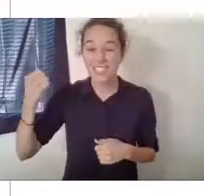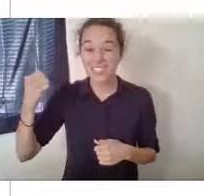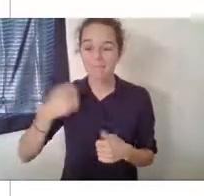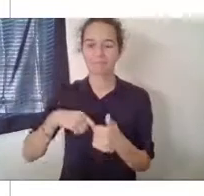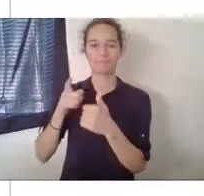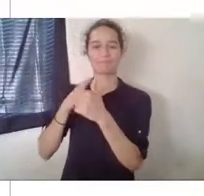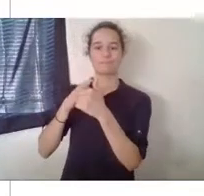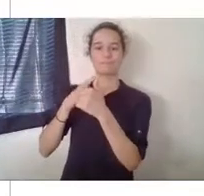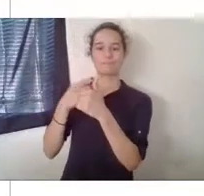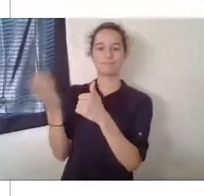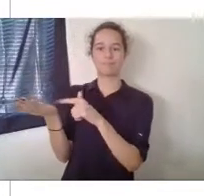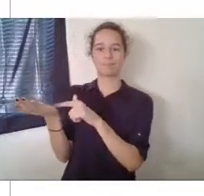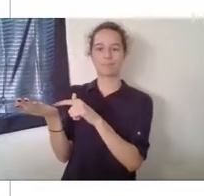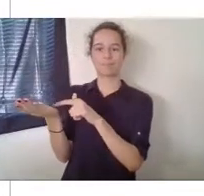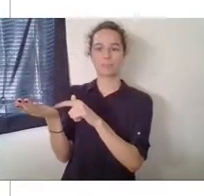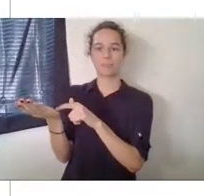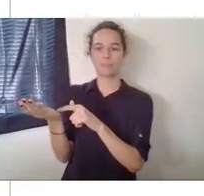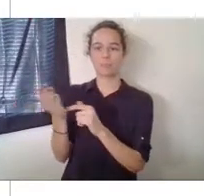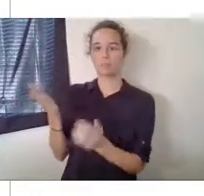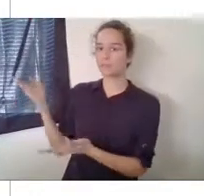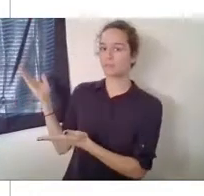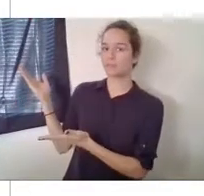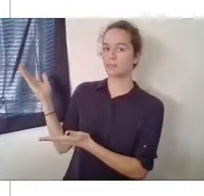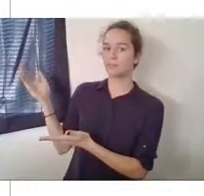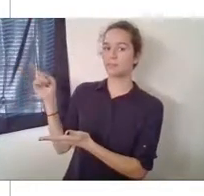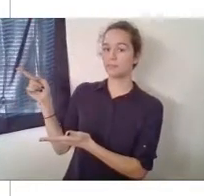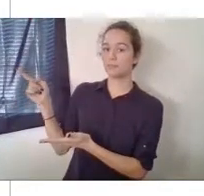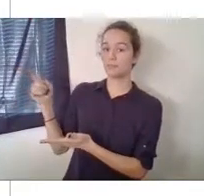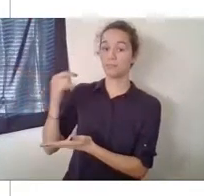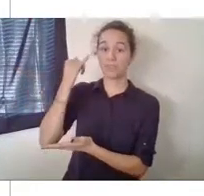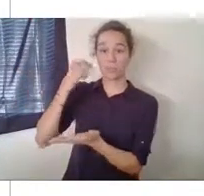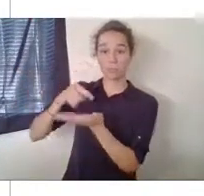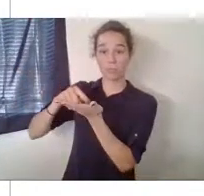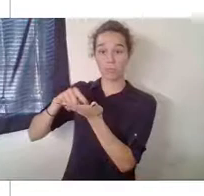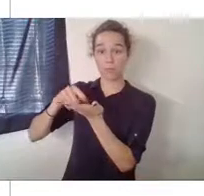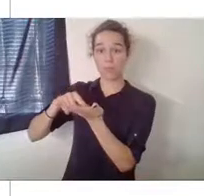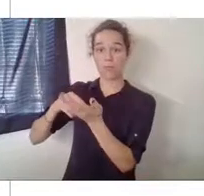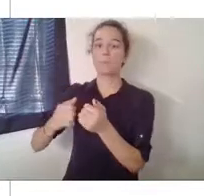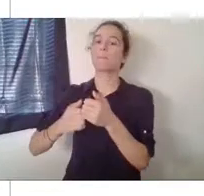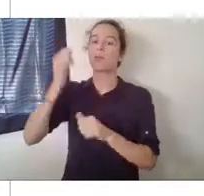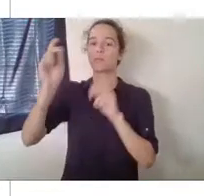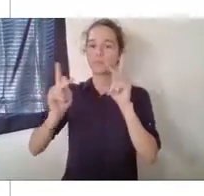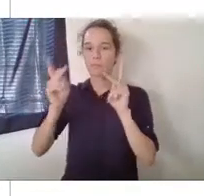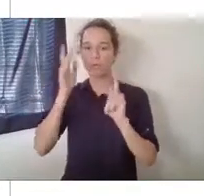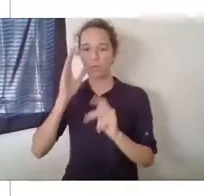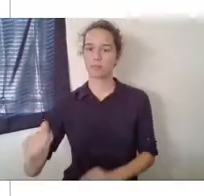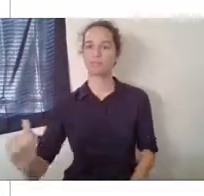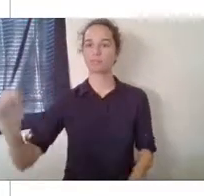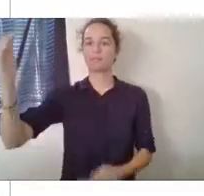of the audience complies. If you have your palms down, 52%. If you have your fingers, 28%.